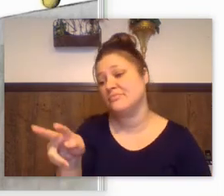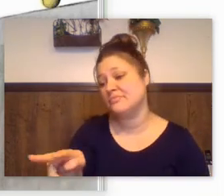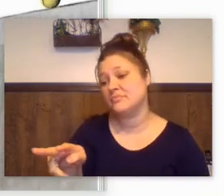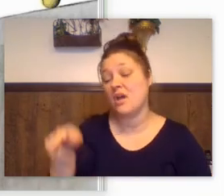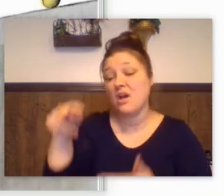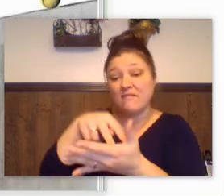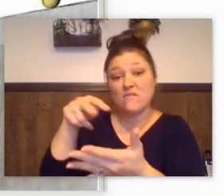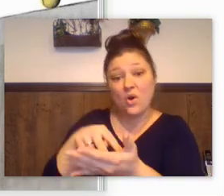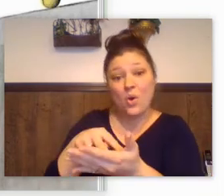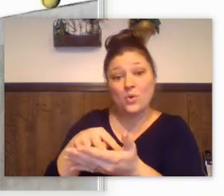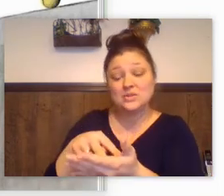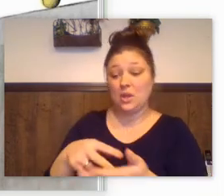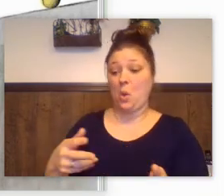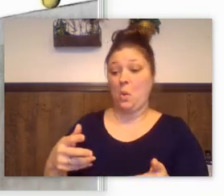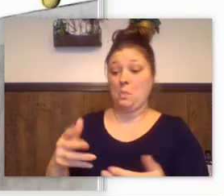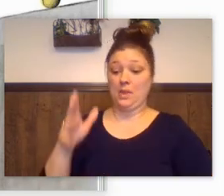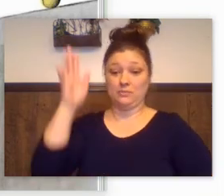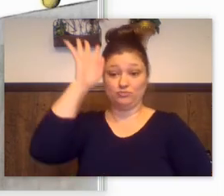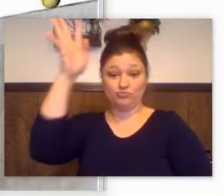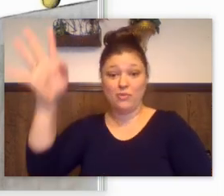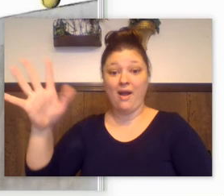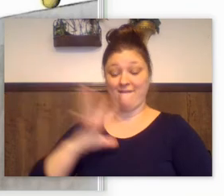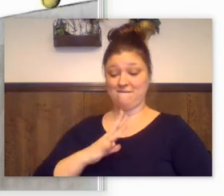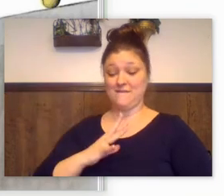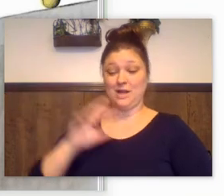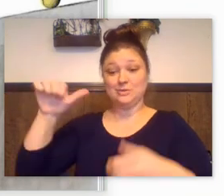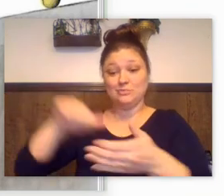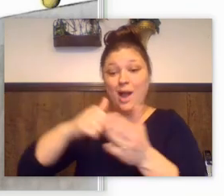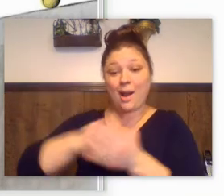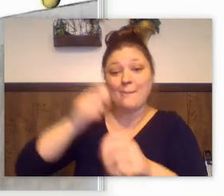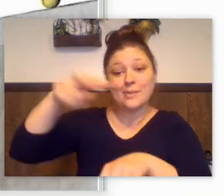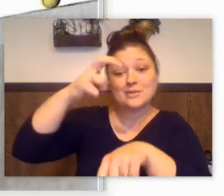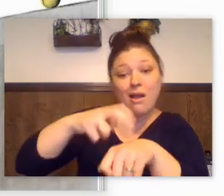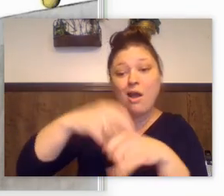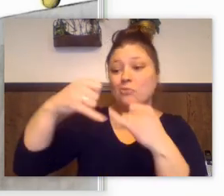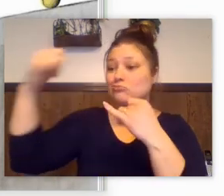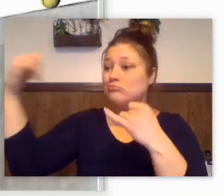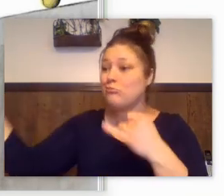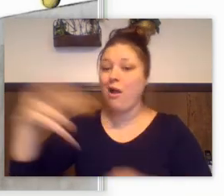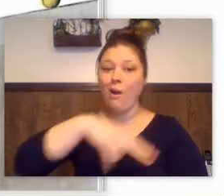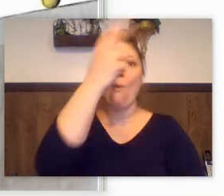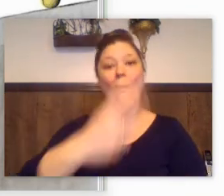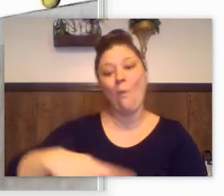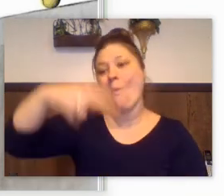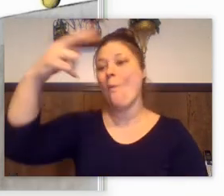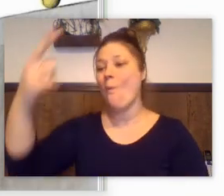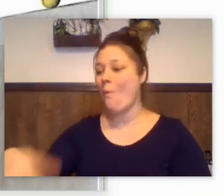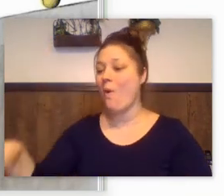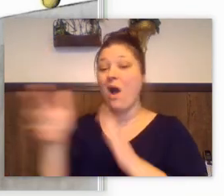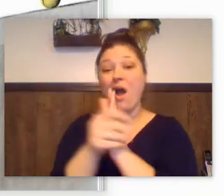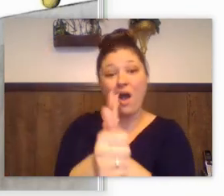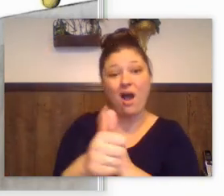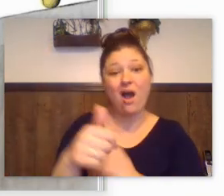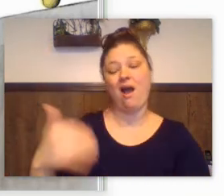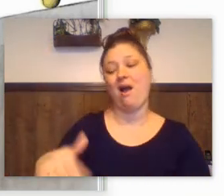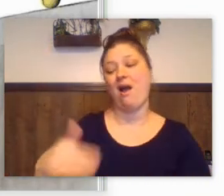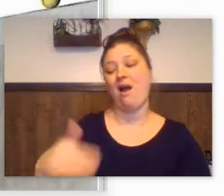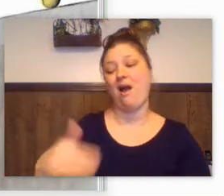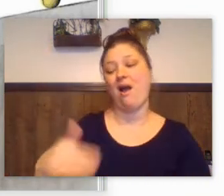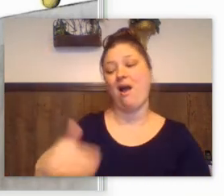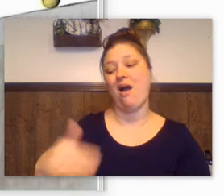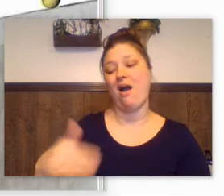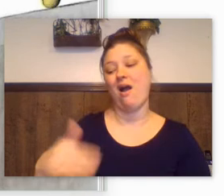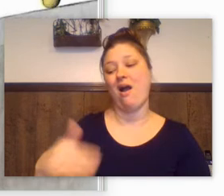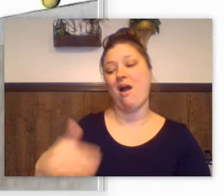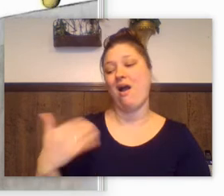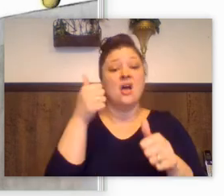the forks raked fancy patterns in the mashed potatoes and twirled noodles around in complicated circles like rhythmic gymnasts. And